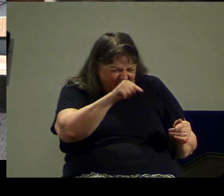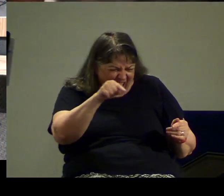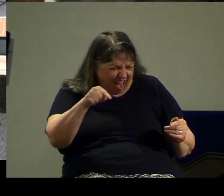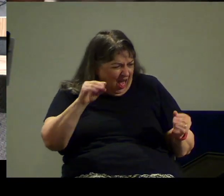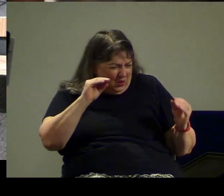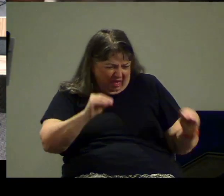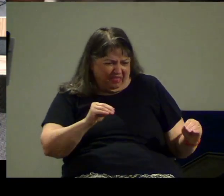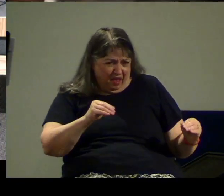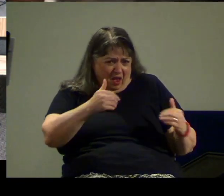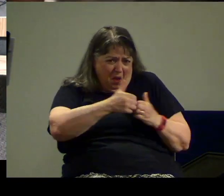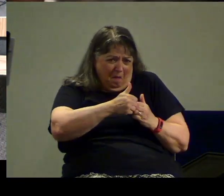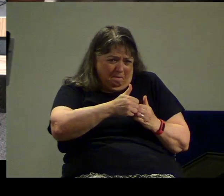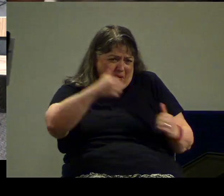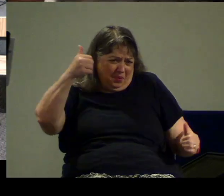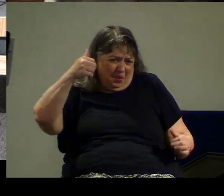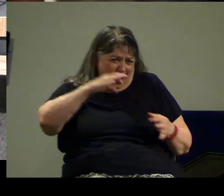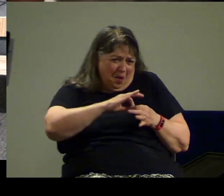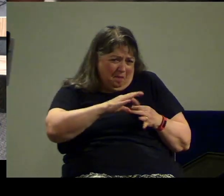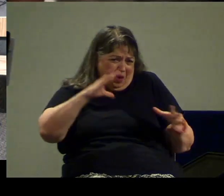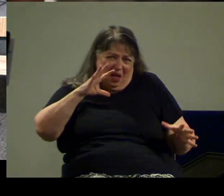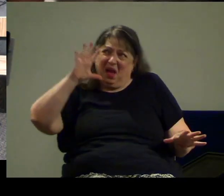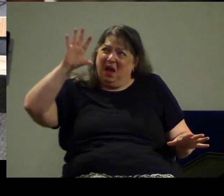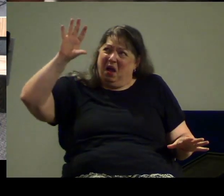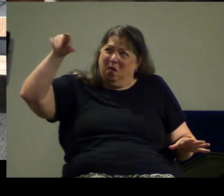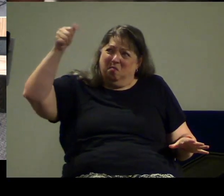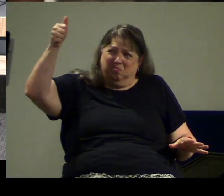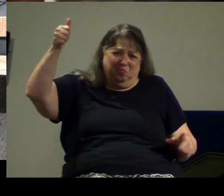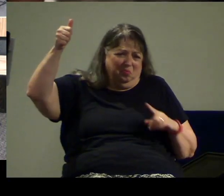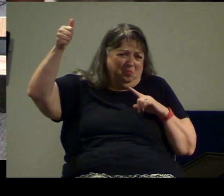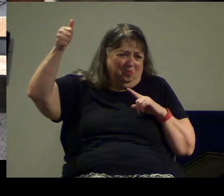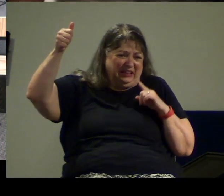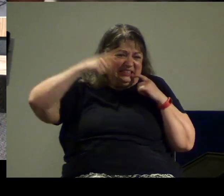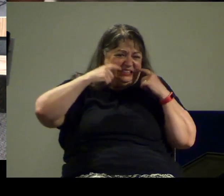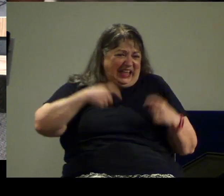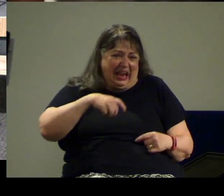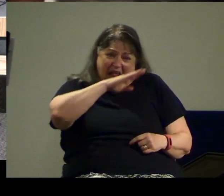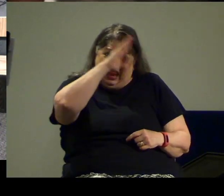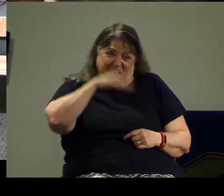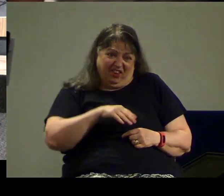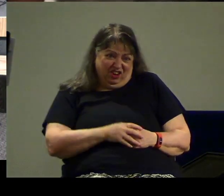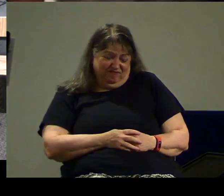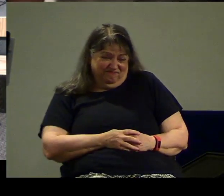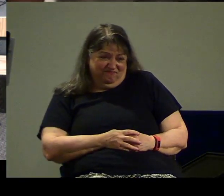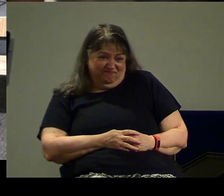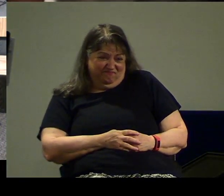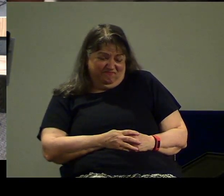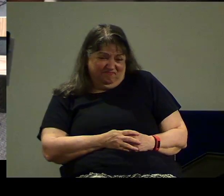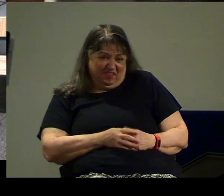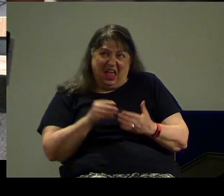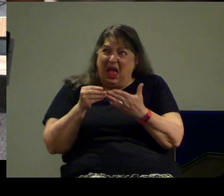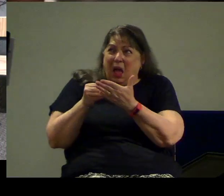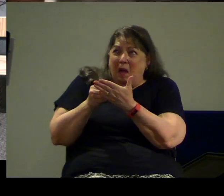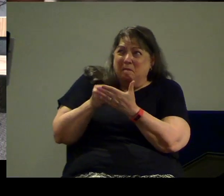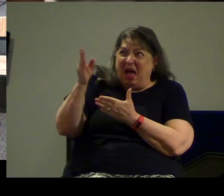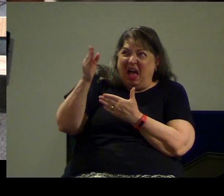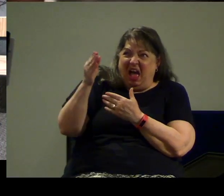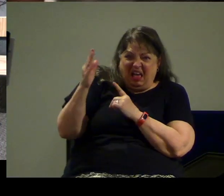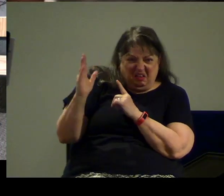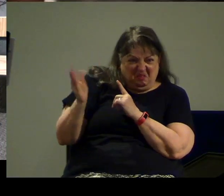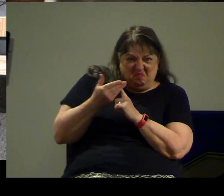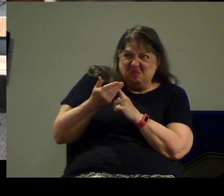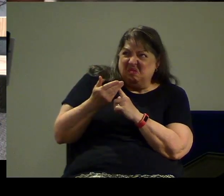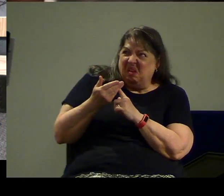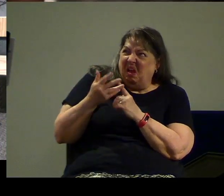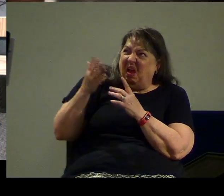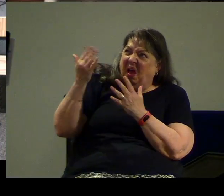is separate and apart from all. He's incorruptible. You can't buy God. You can't bribe God.